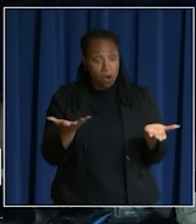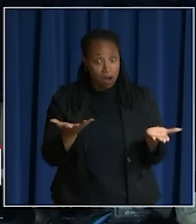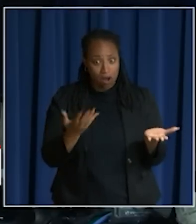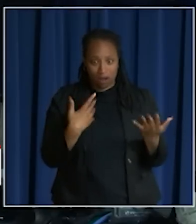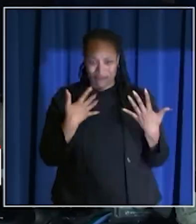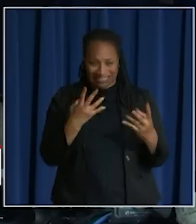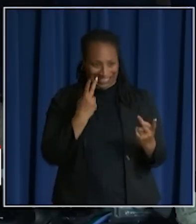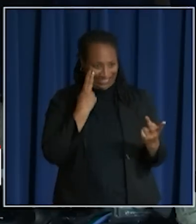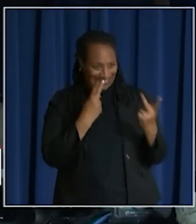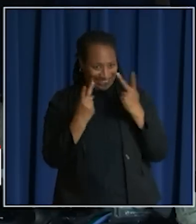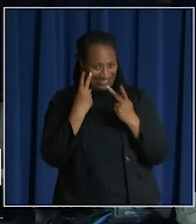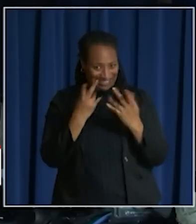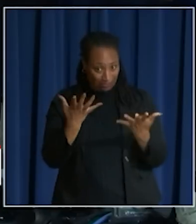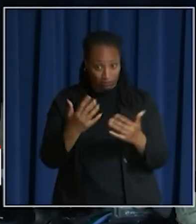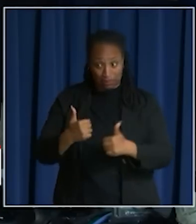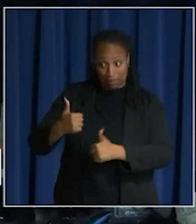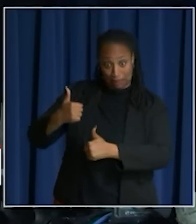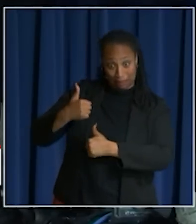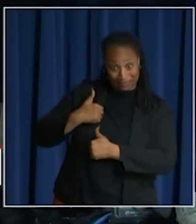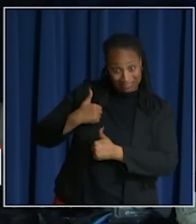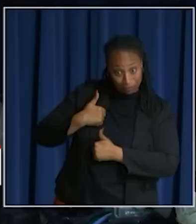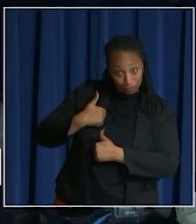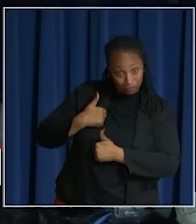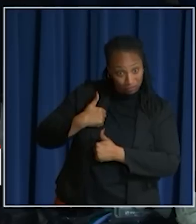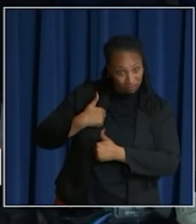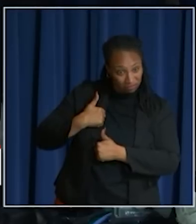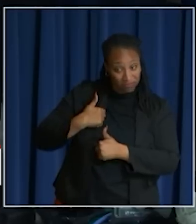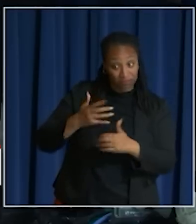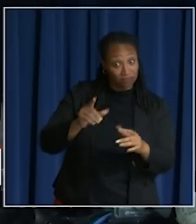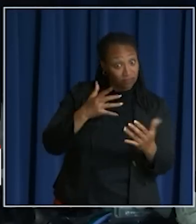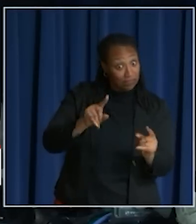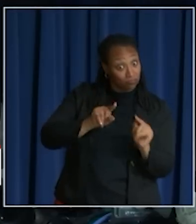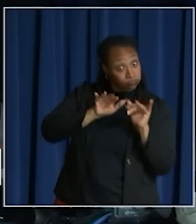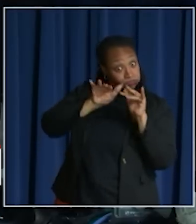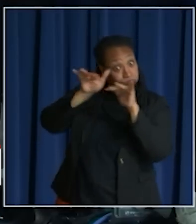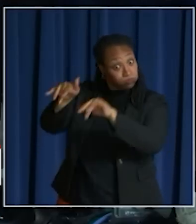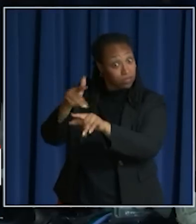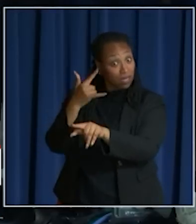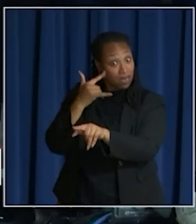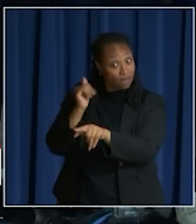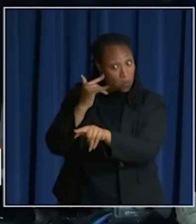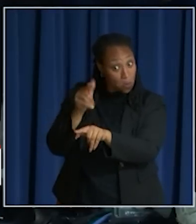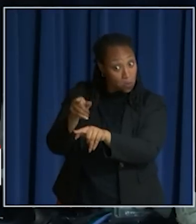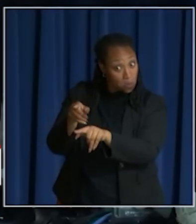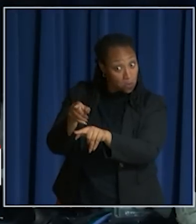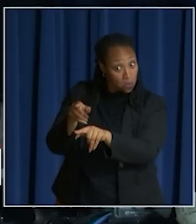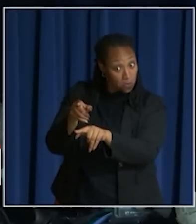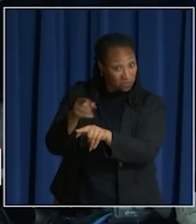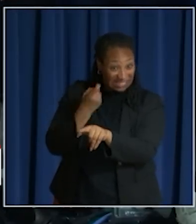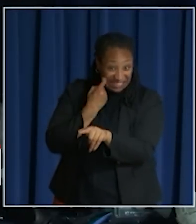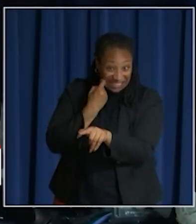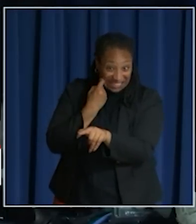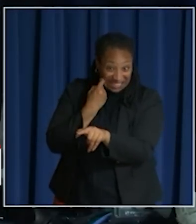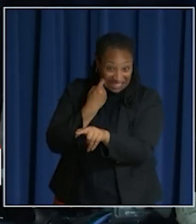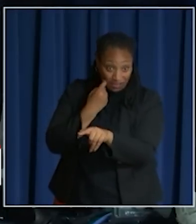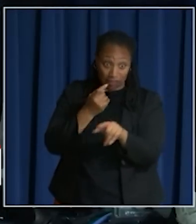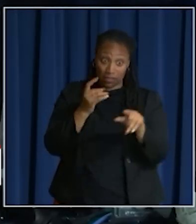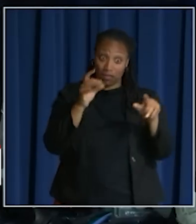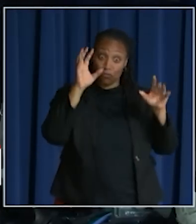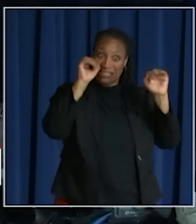into California. So it's a question. We've seen active military on